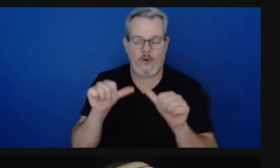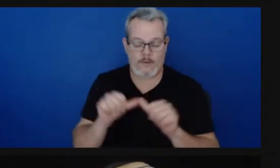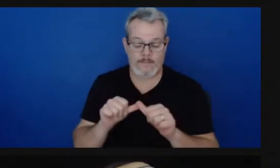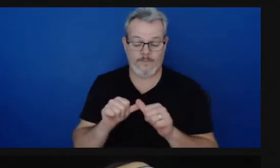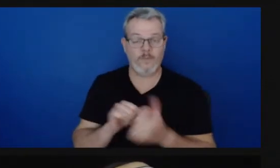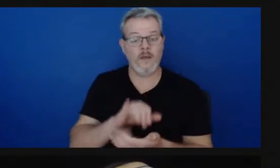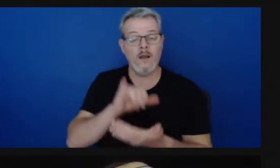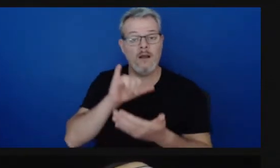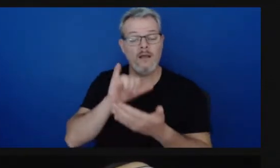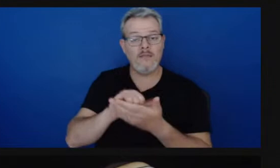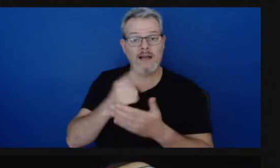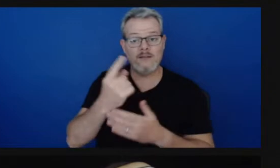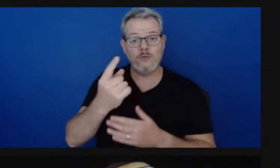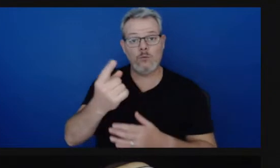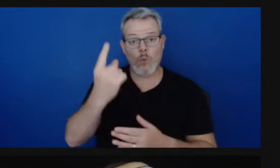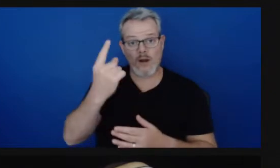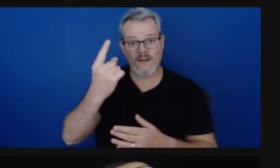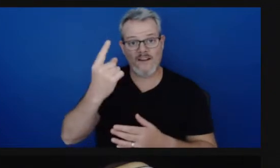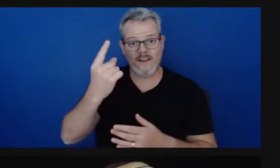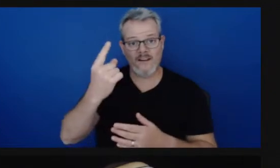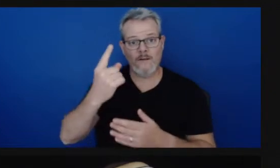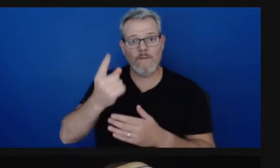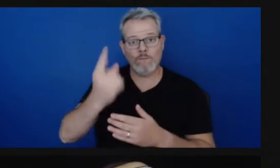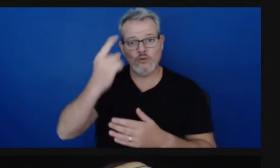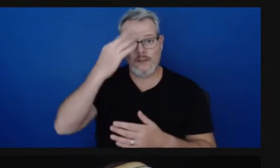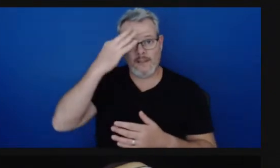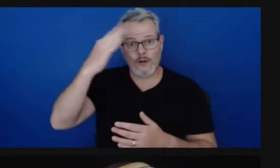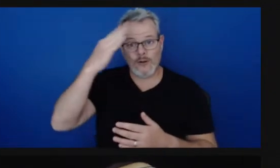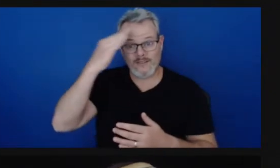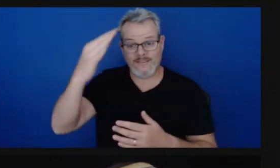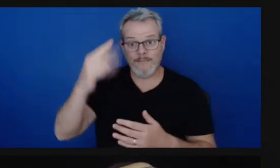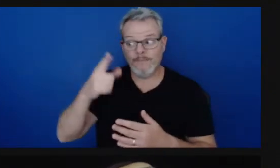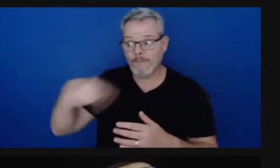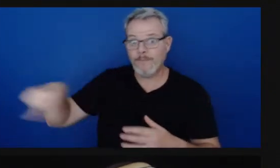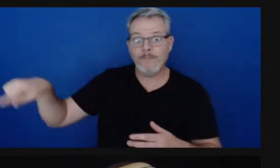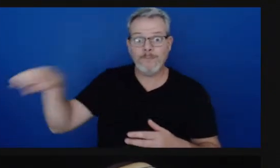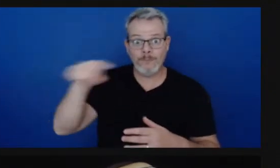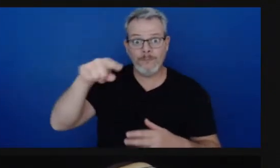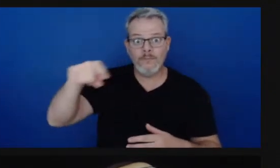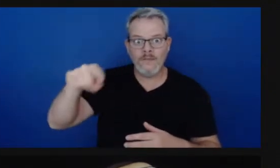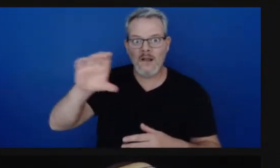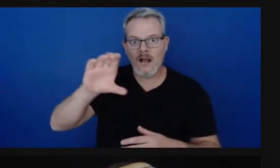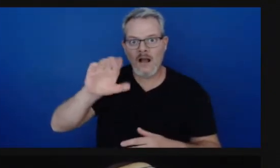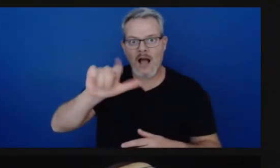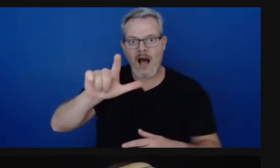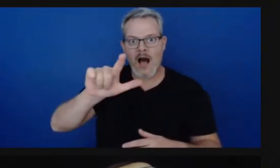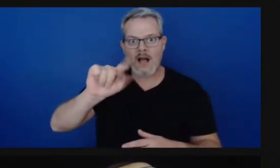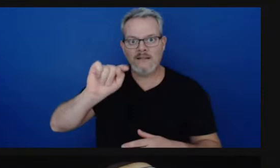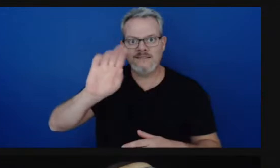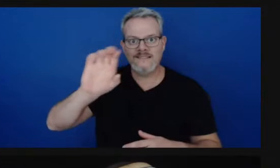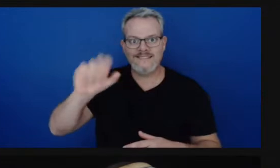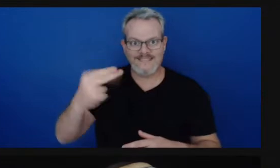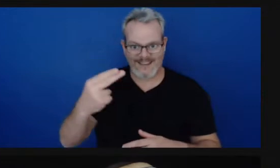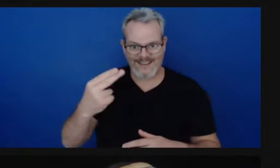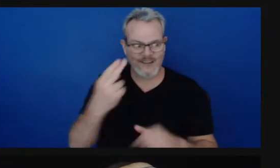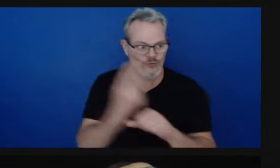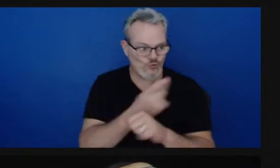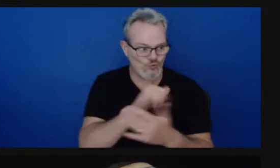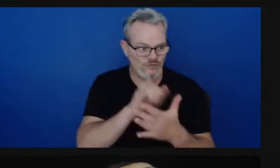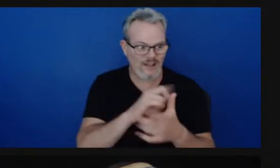one that was the first stage of modeling. So these guys, Caltech, they then took that and started looking